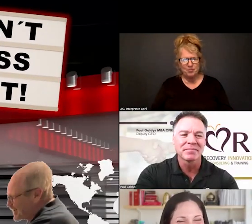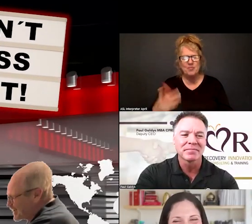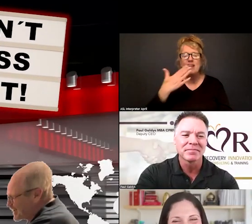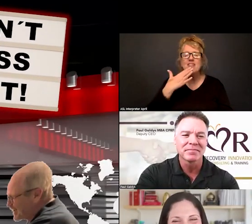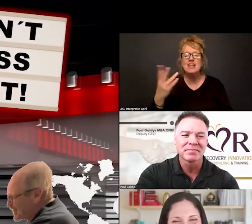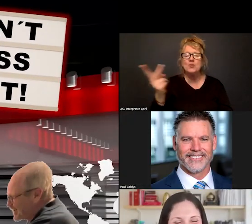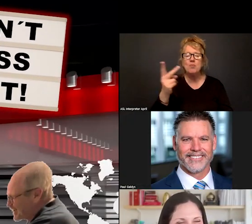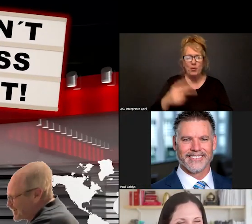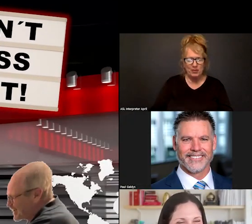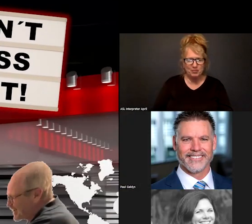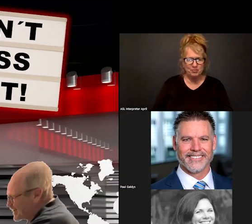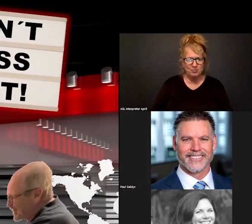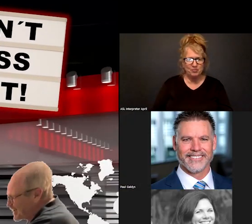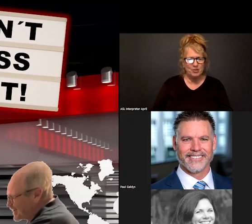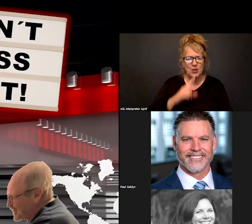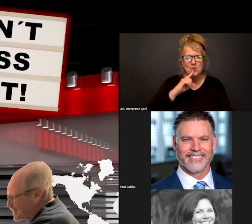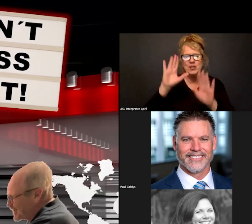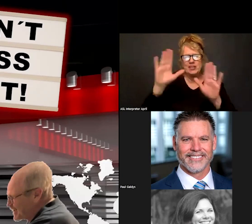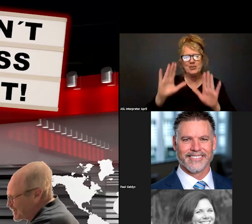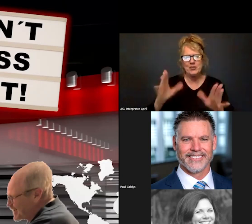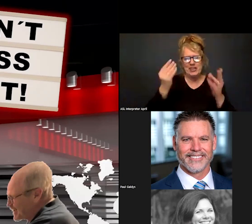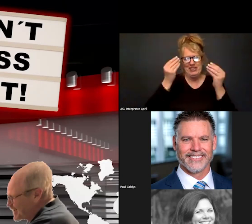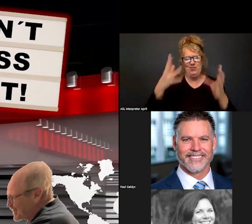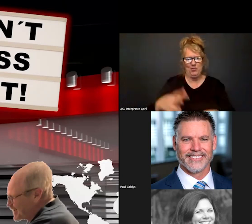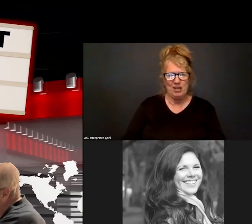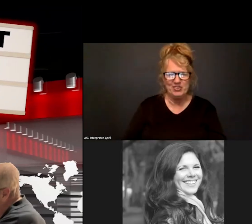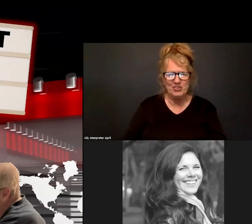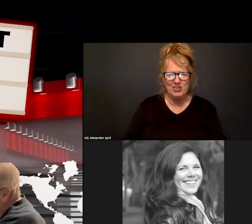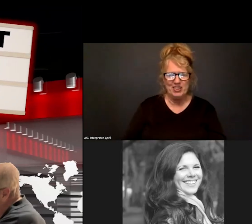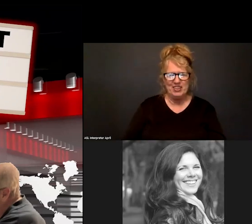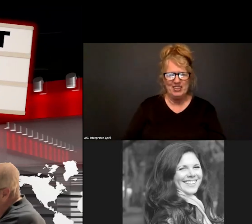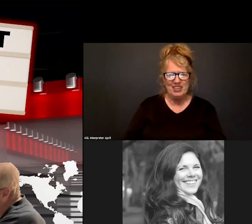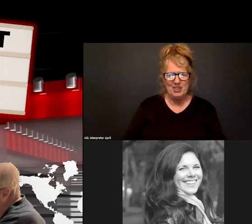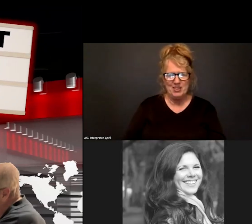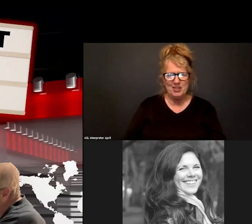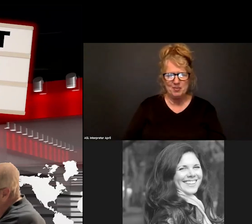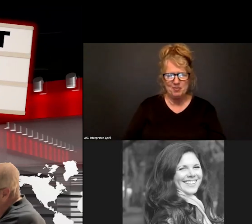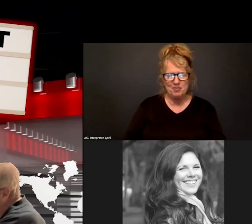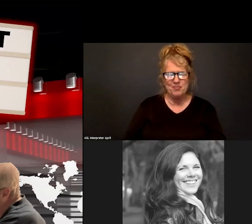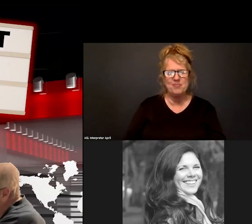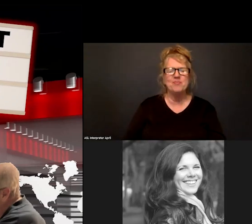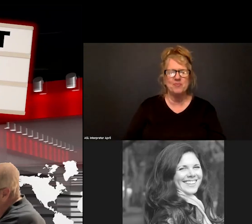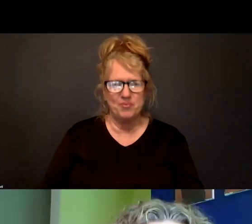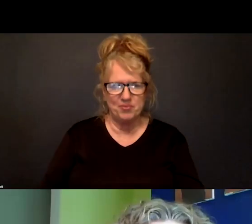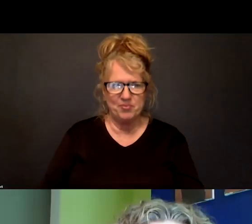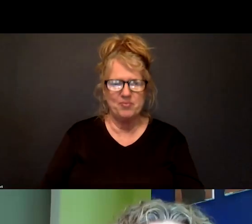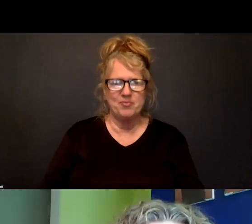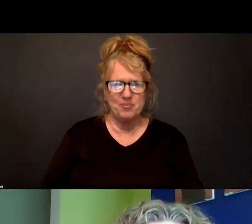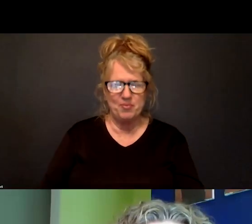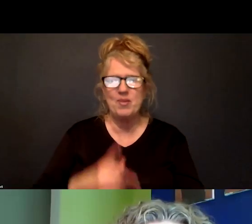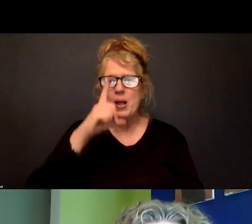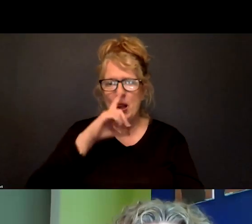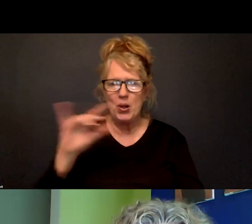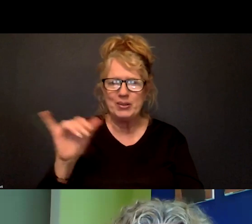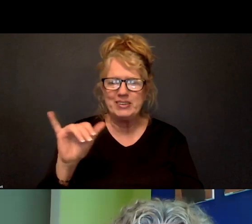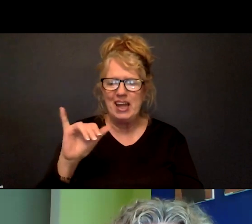both. Really great information and just so grateful. So it looks like we've